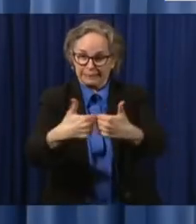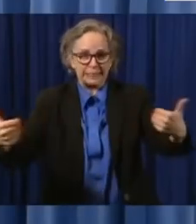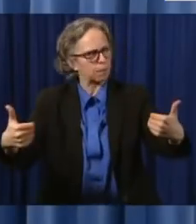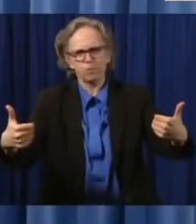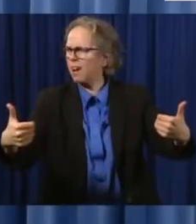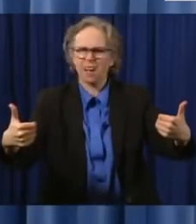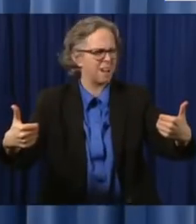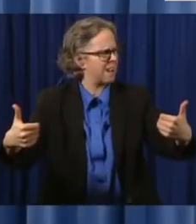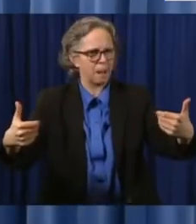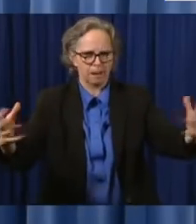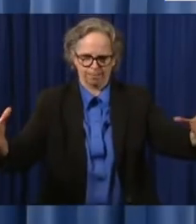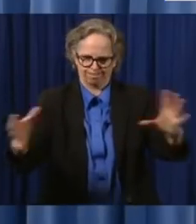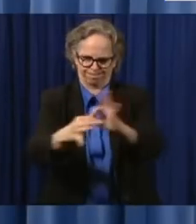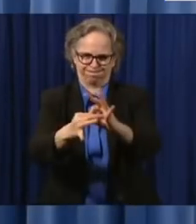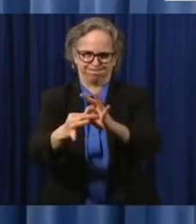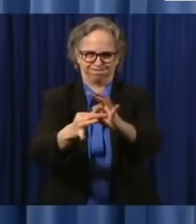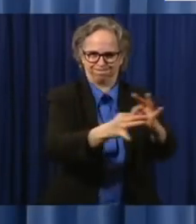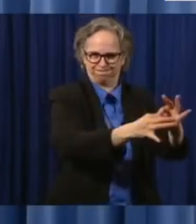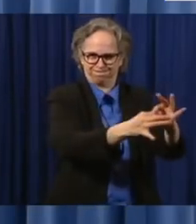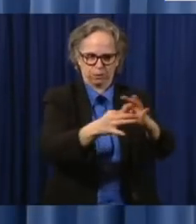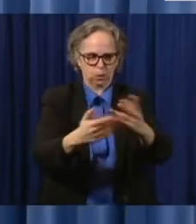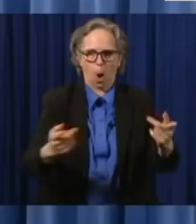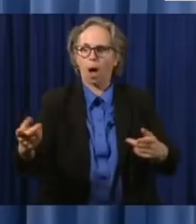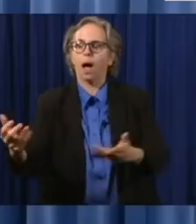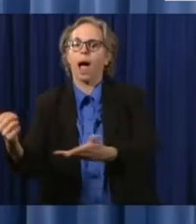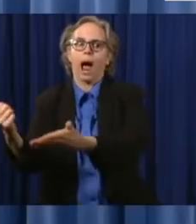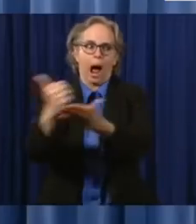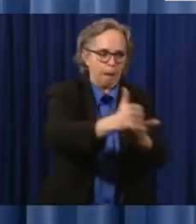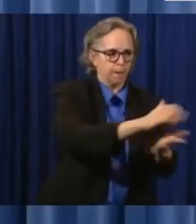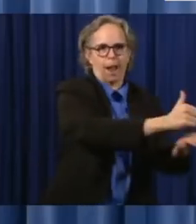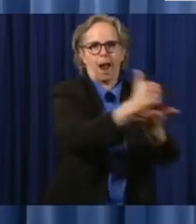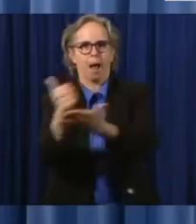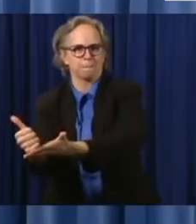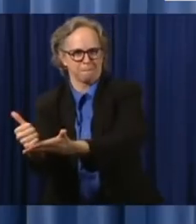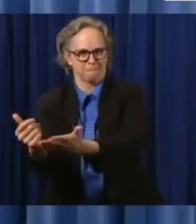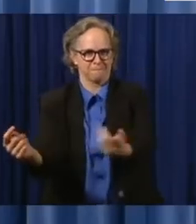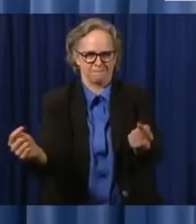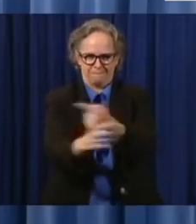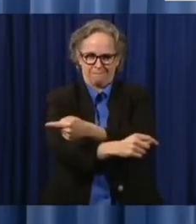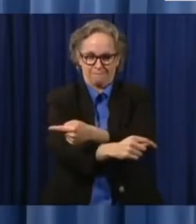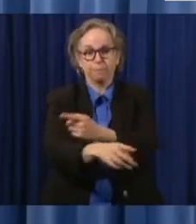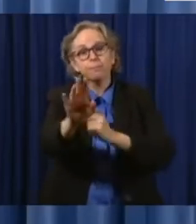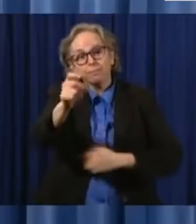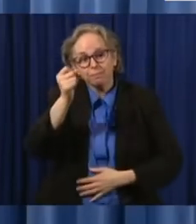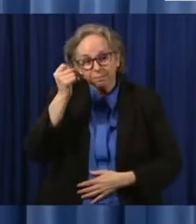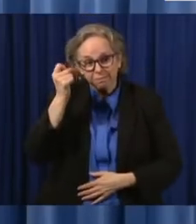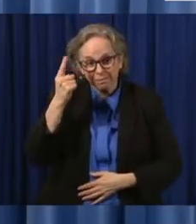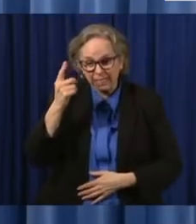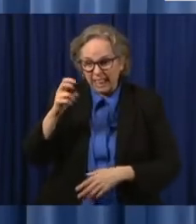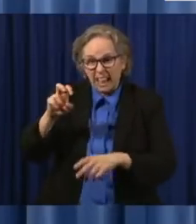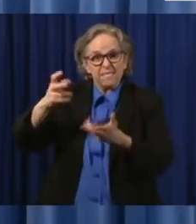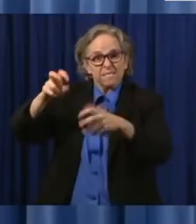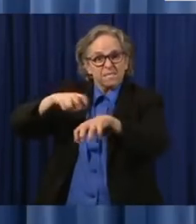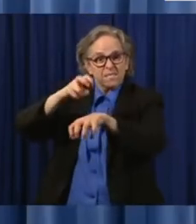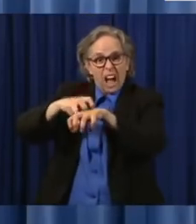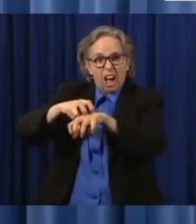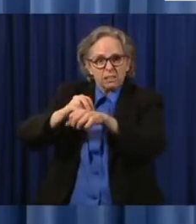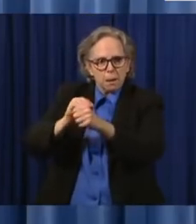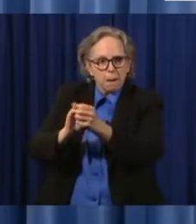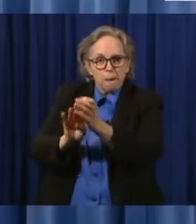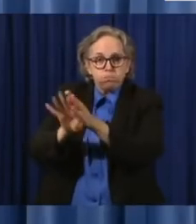growing the economy. Without keeping that virus down, we cannot recover